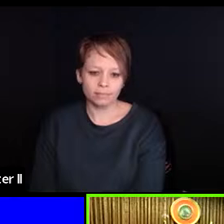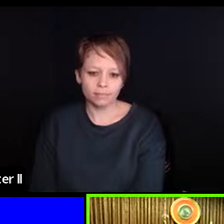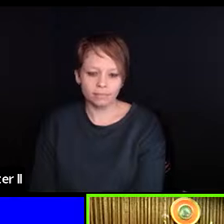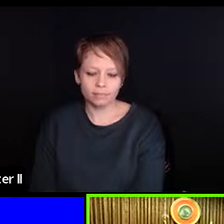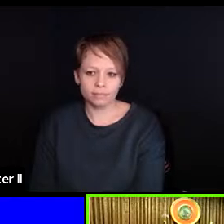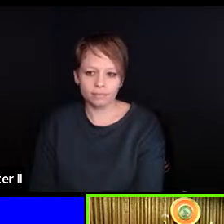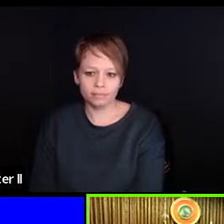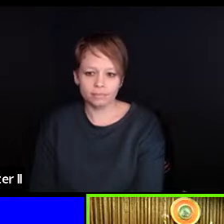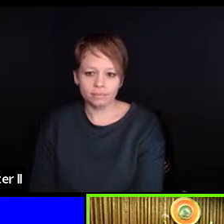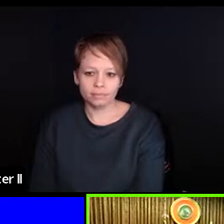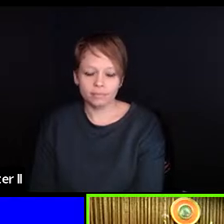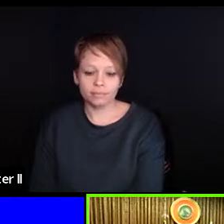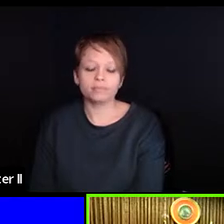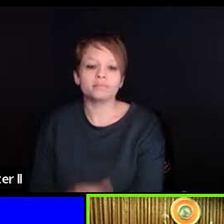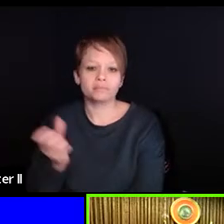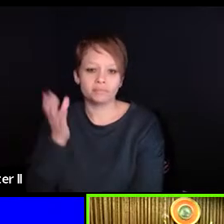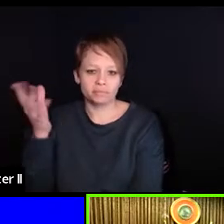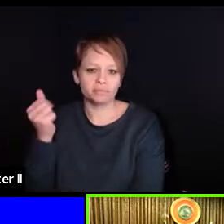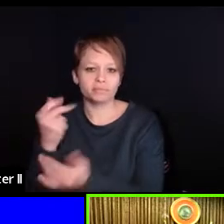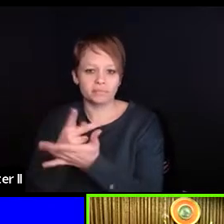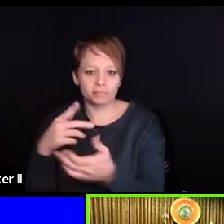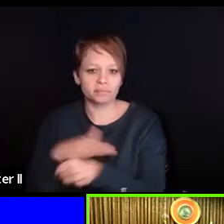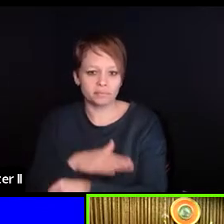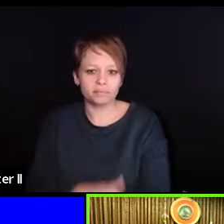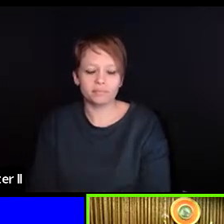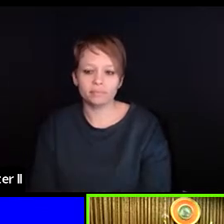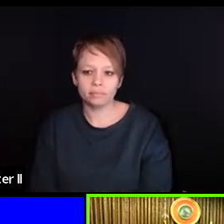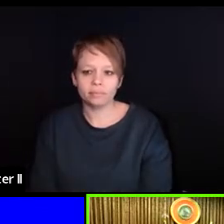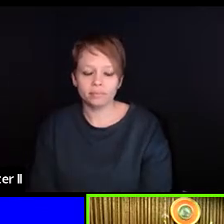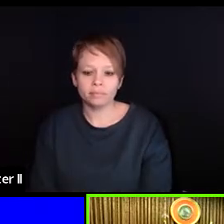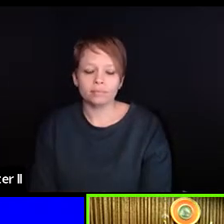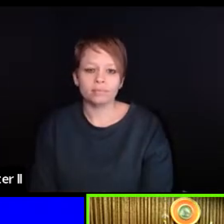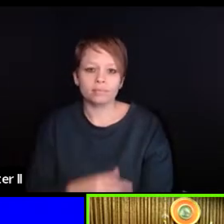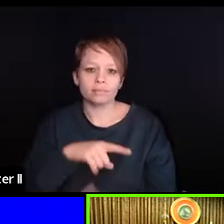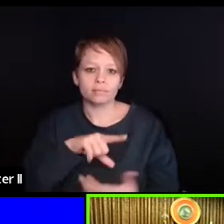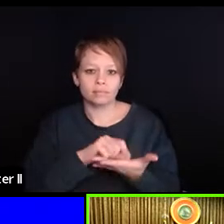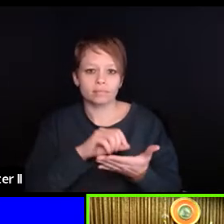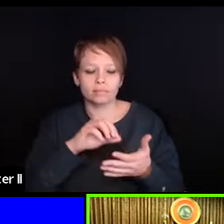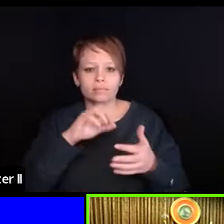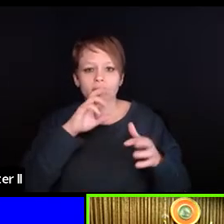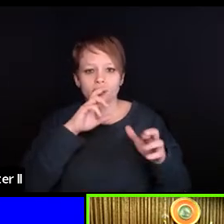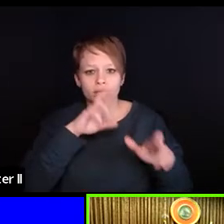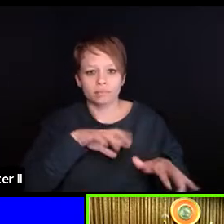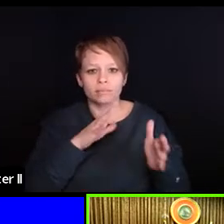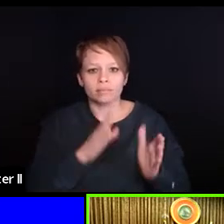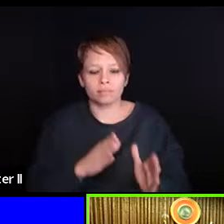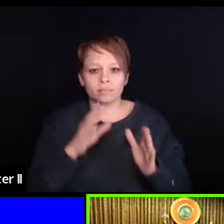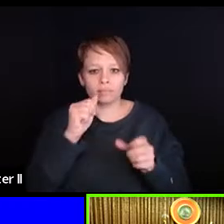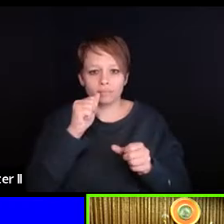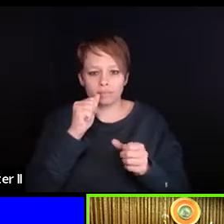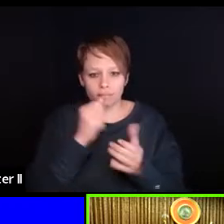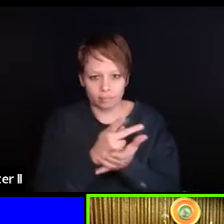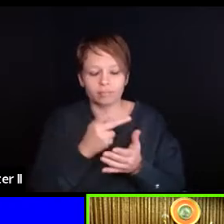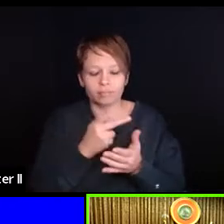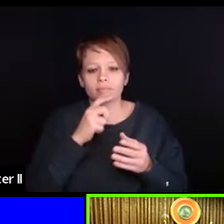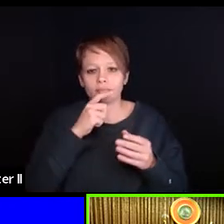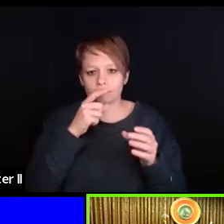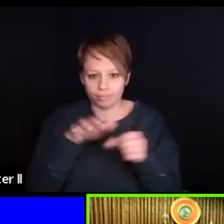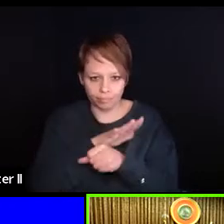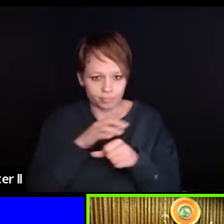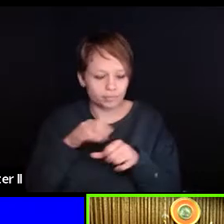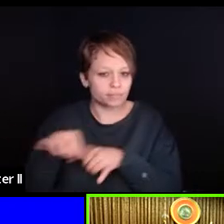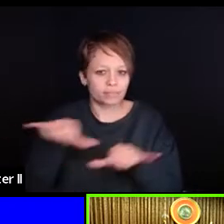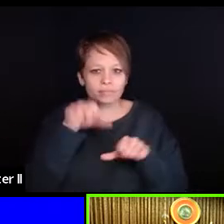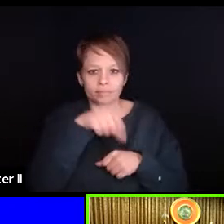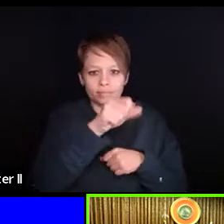The motion is approved unanimously. Print and report are approved unanimously. Madam General Counsel, is the measure